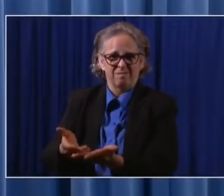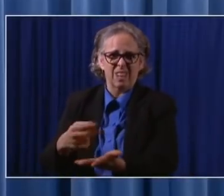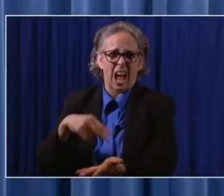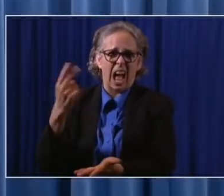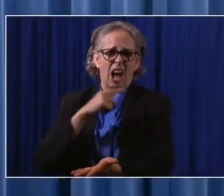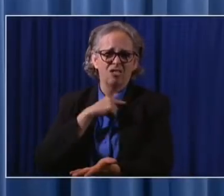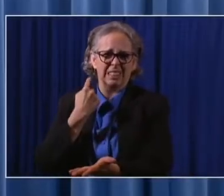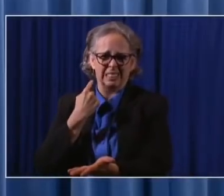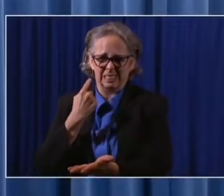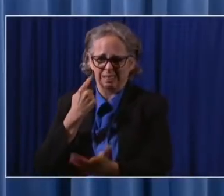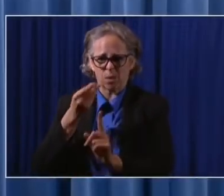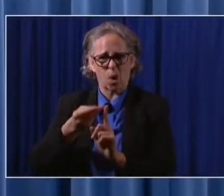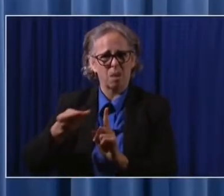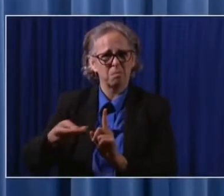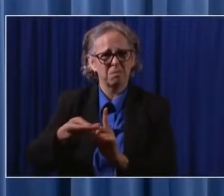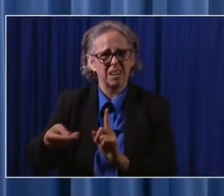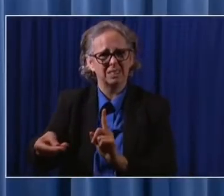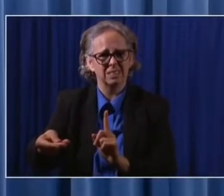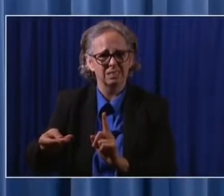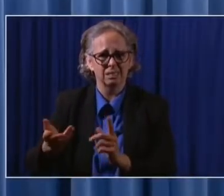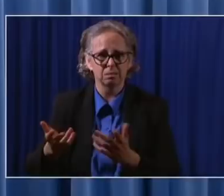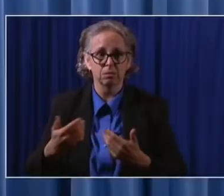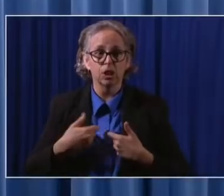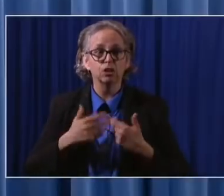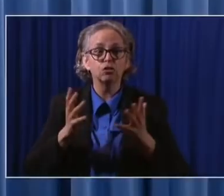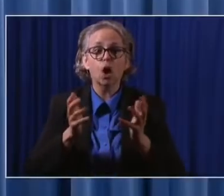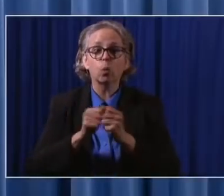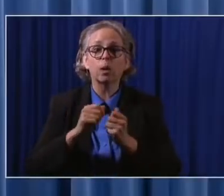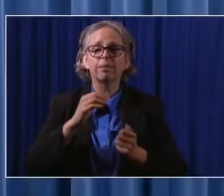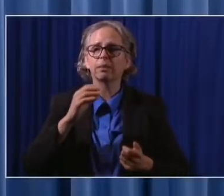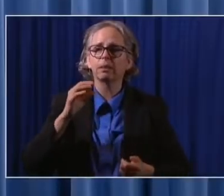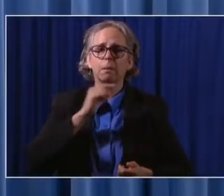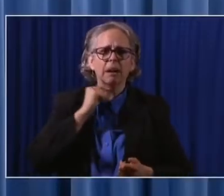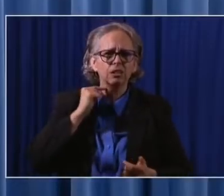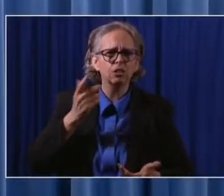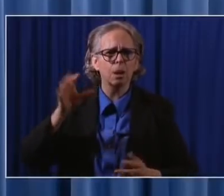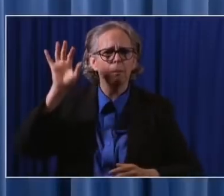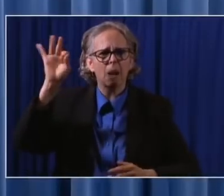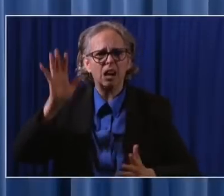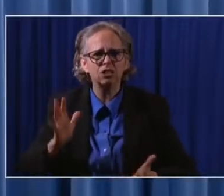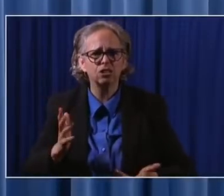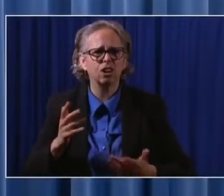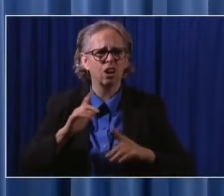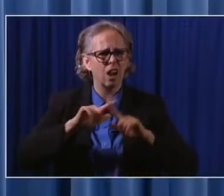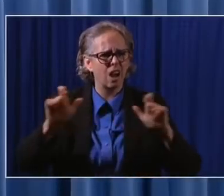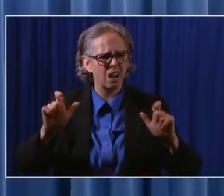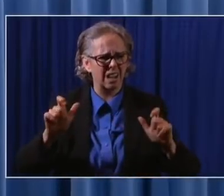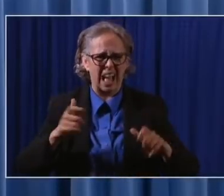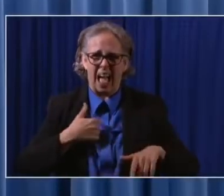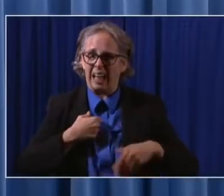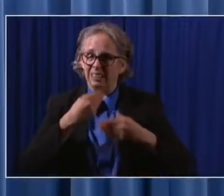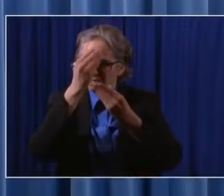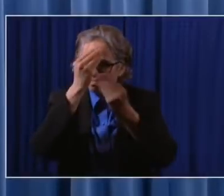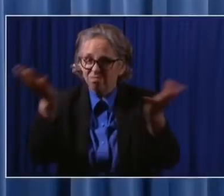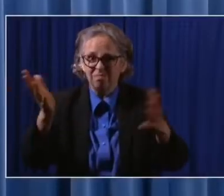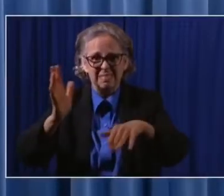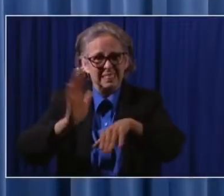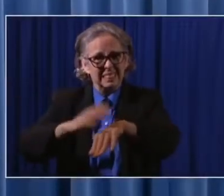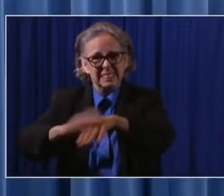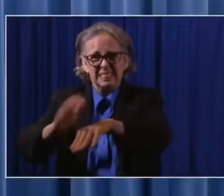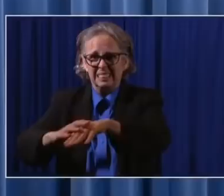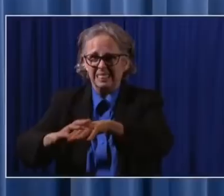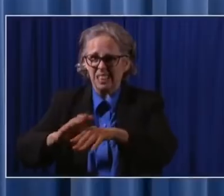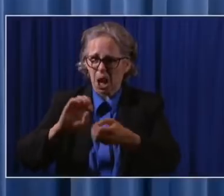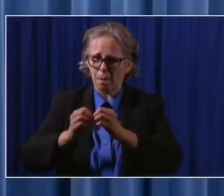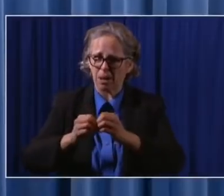to pastors, I've said, just be careful. I get texts all the time, or what